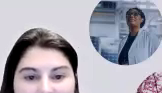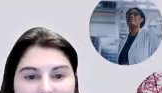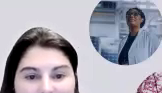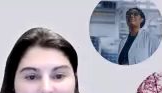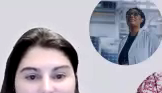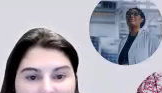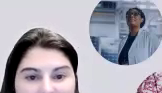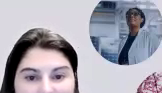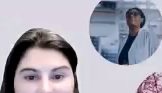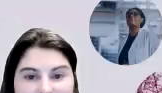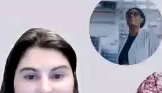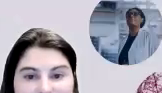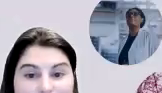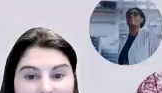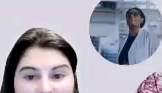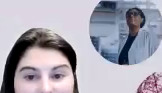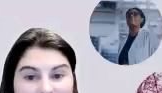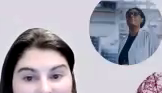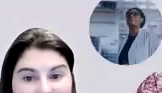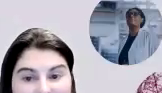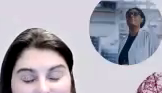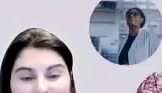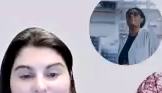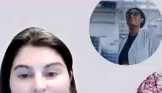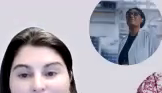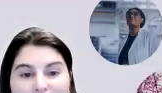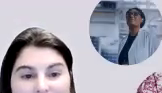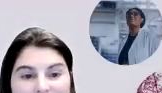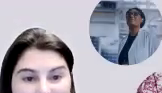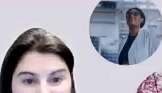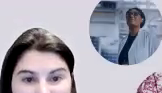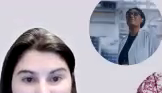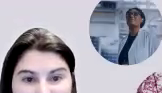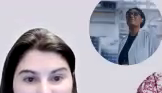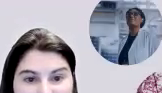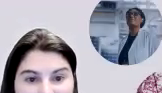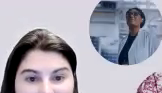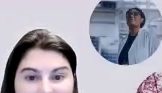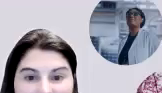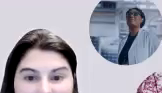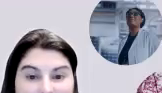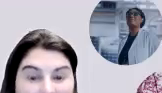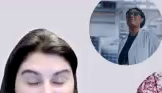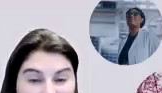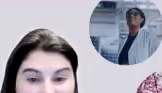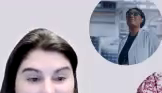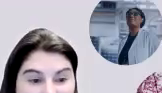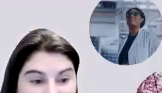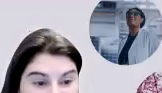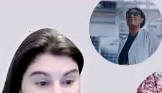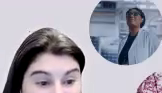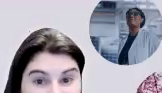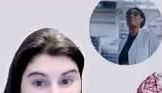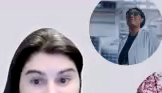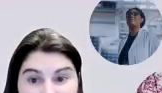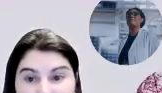While the REC is managed by AAAS in coordination with NSF, we could not reach our goals without the significant contributions